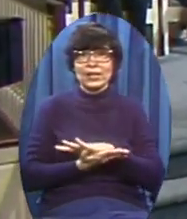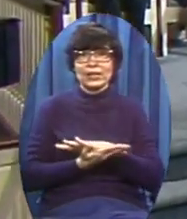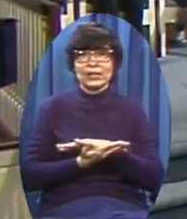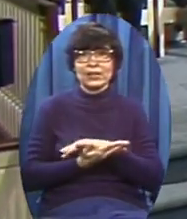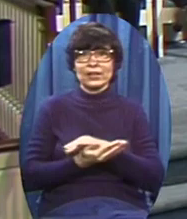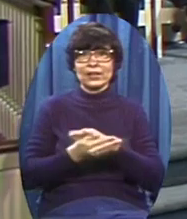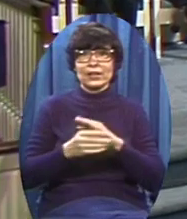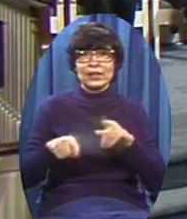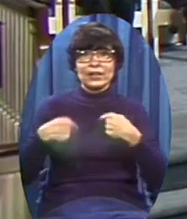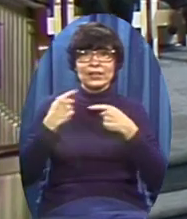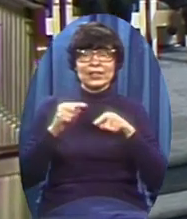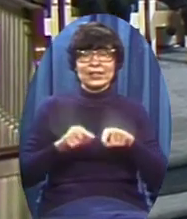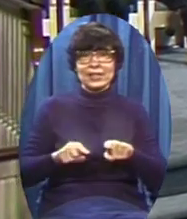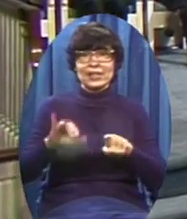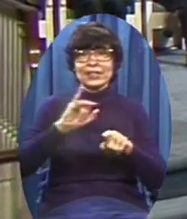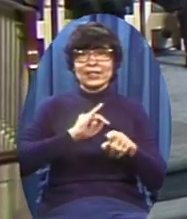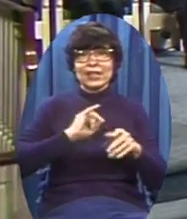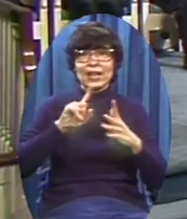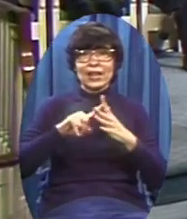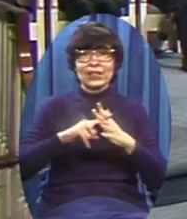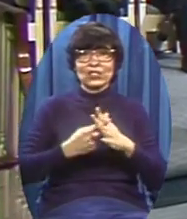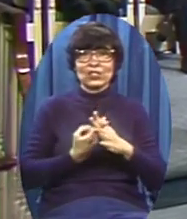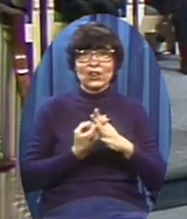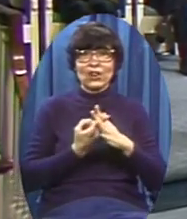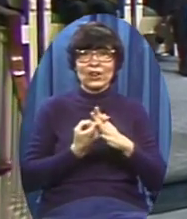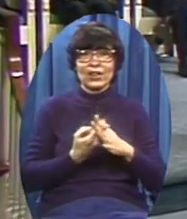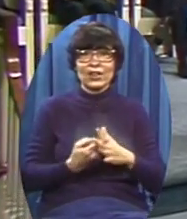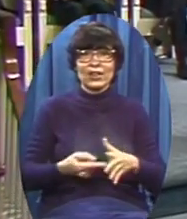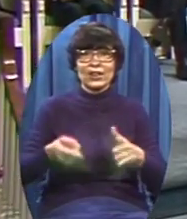grows. Since I started